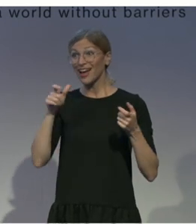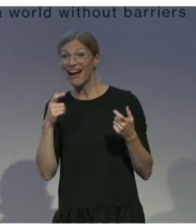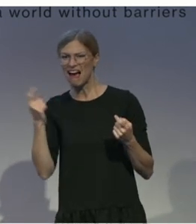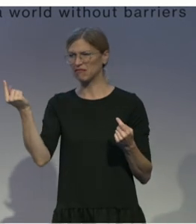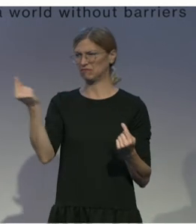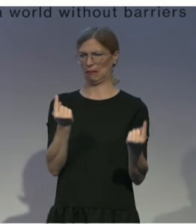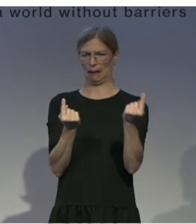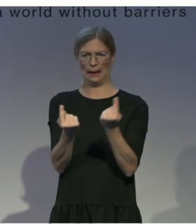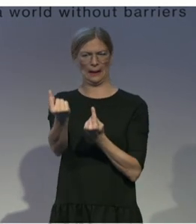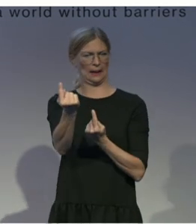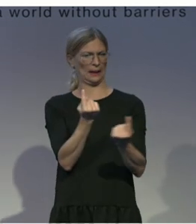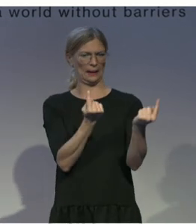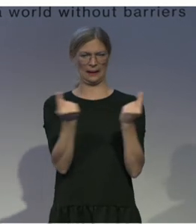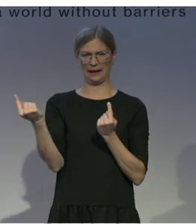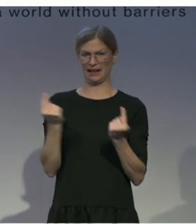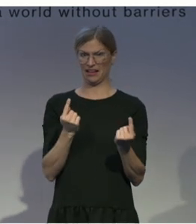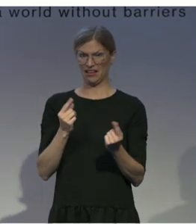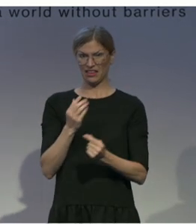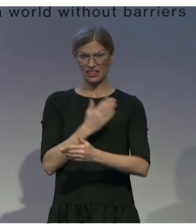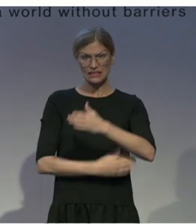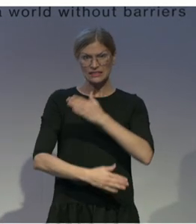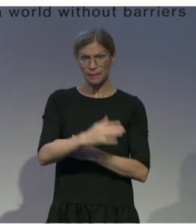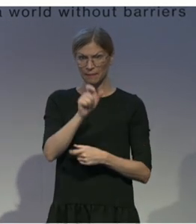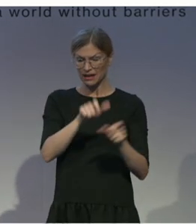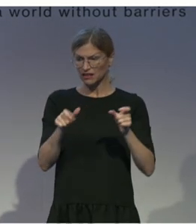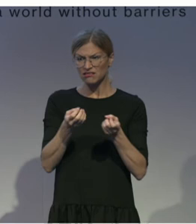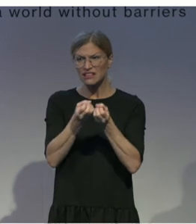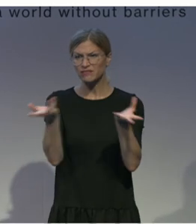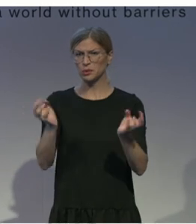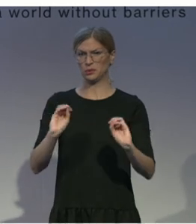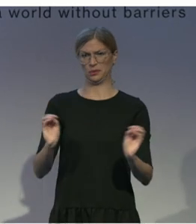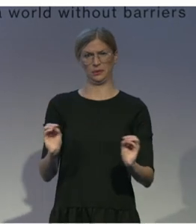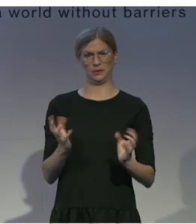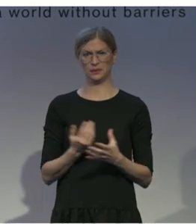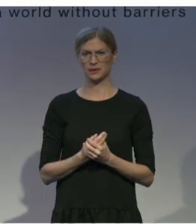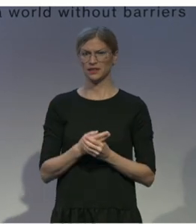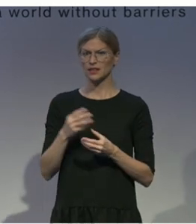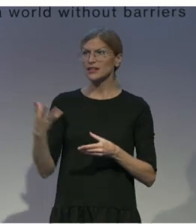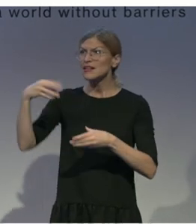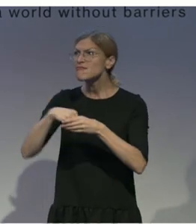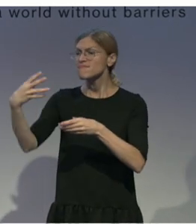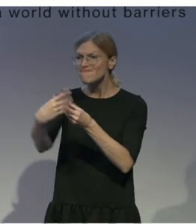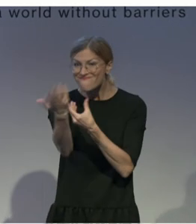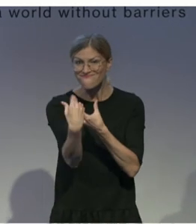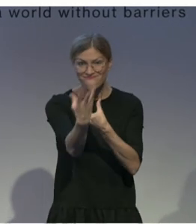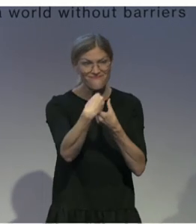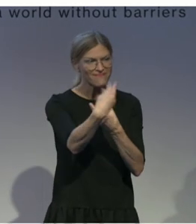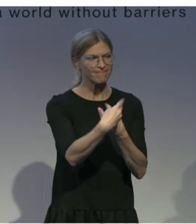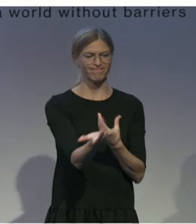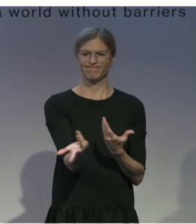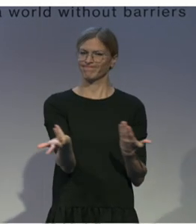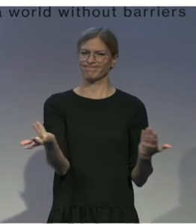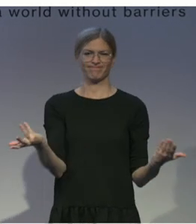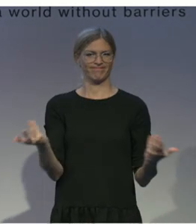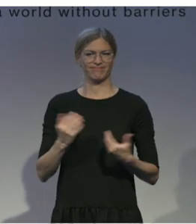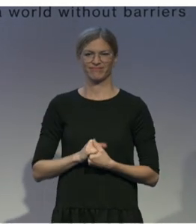that information. They're not participating in those kind of consultations. And a really large percentage, nearly all,